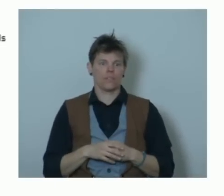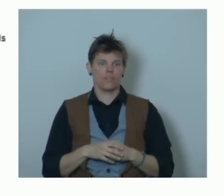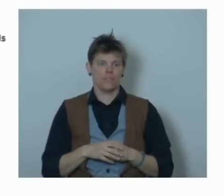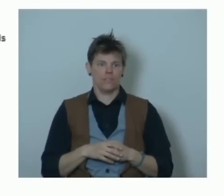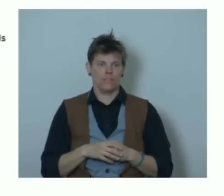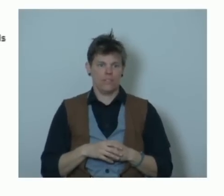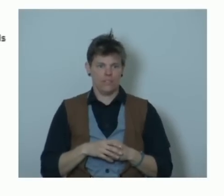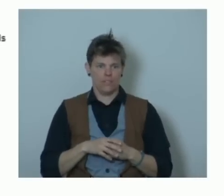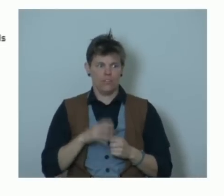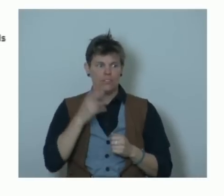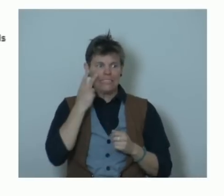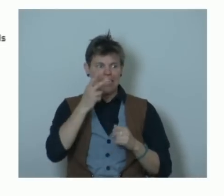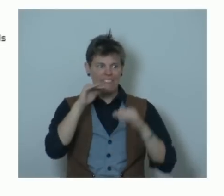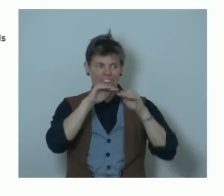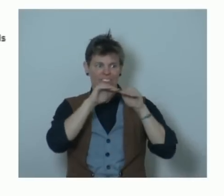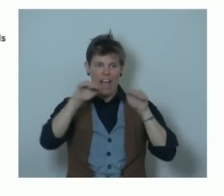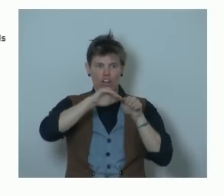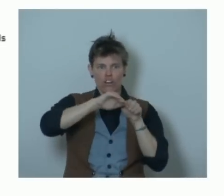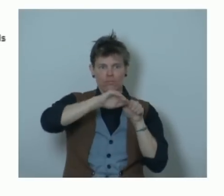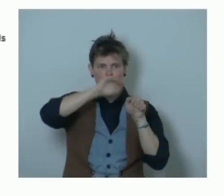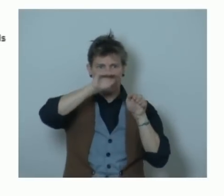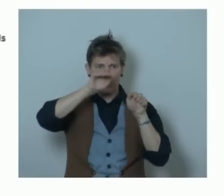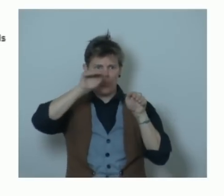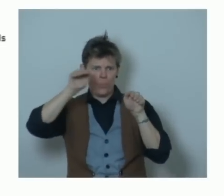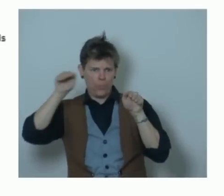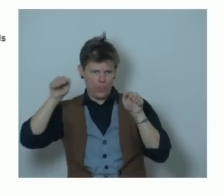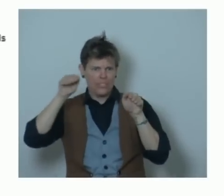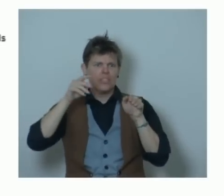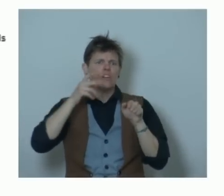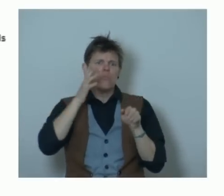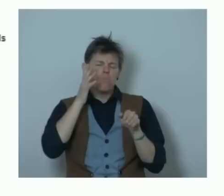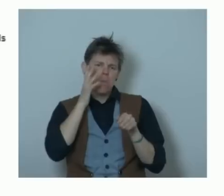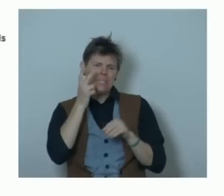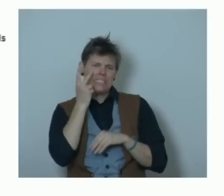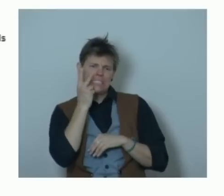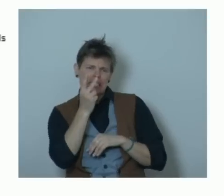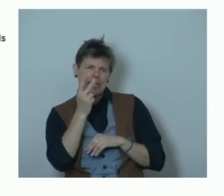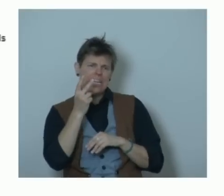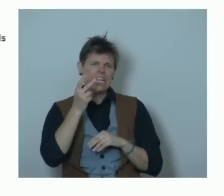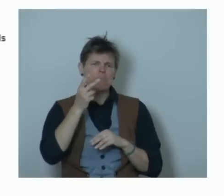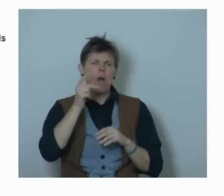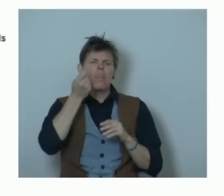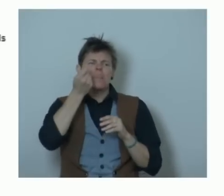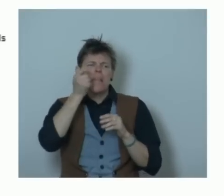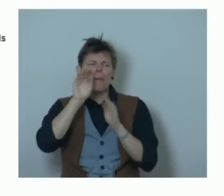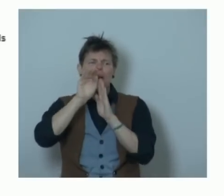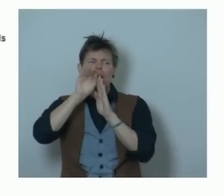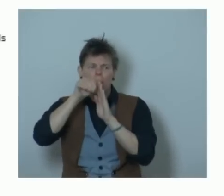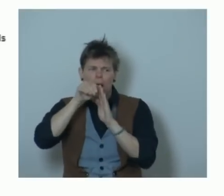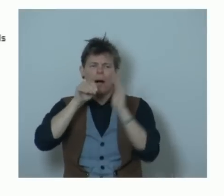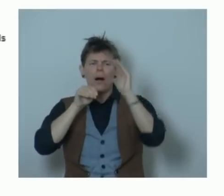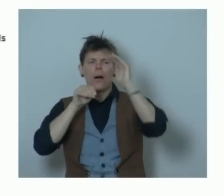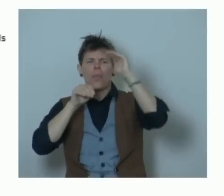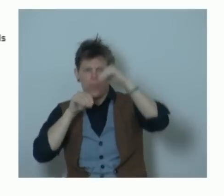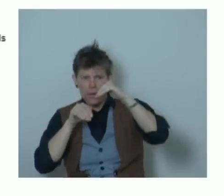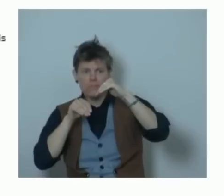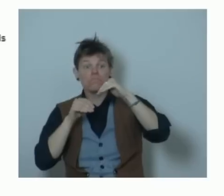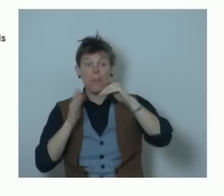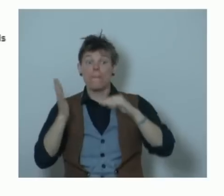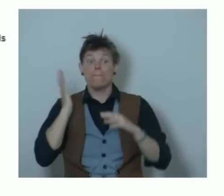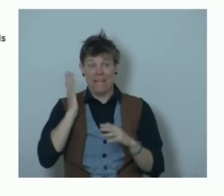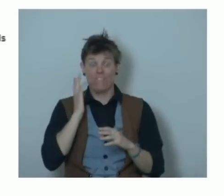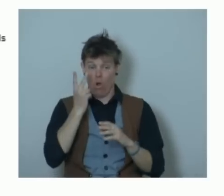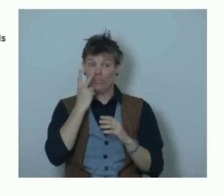and you'll see a squished down set of curves there that used to be quite high. And if you remember